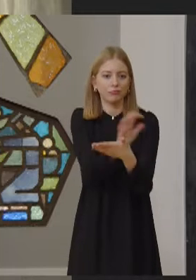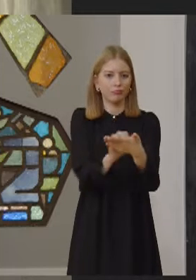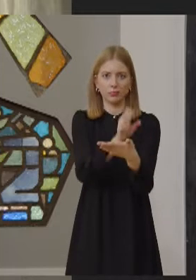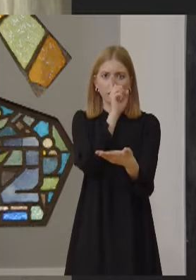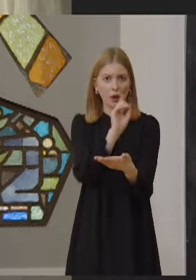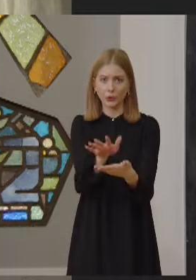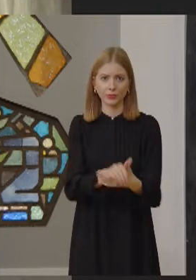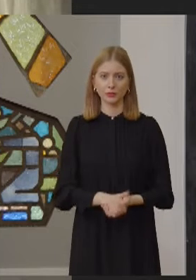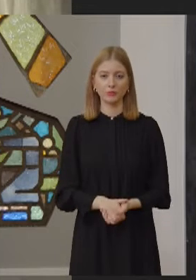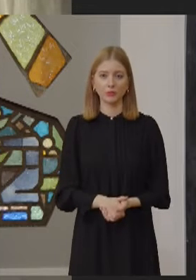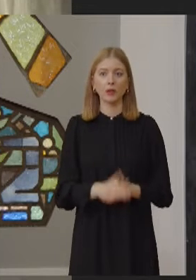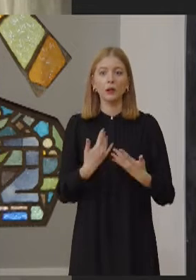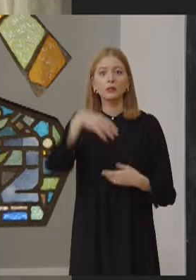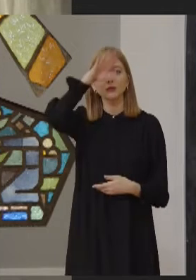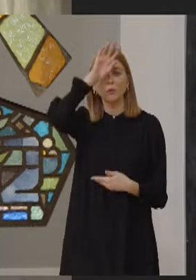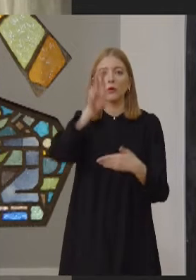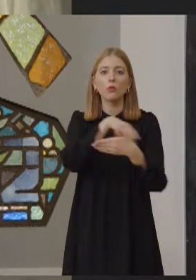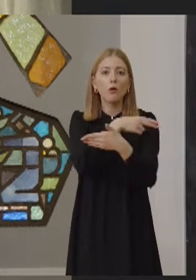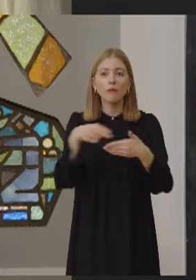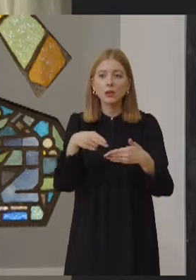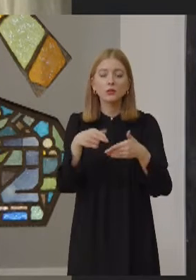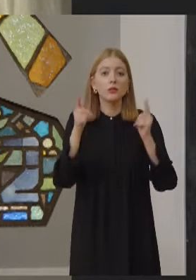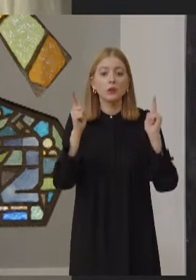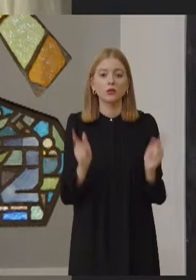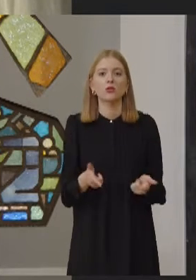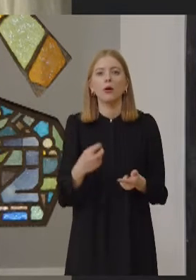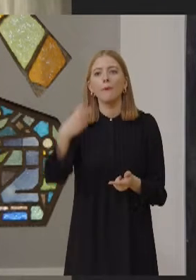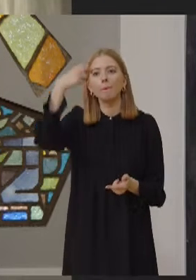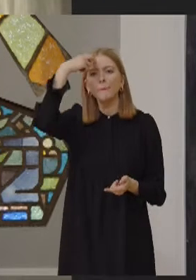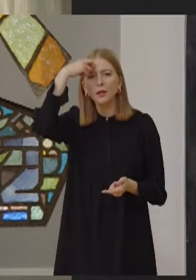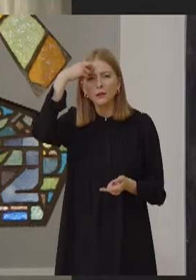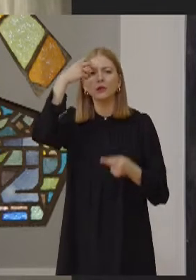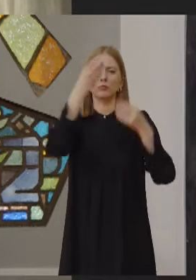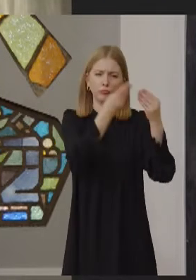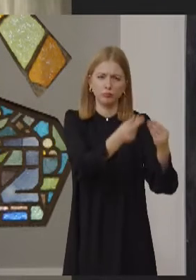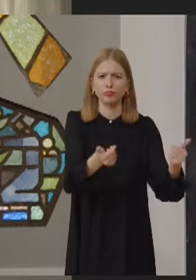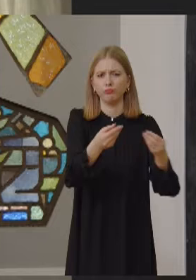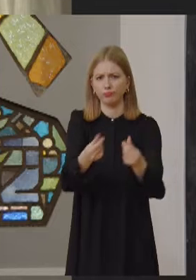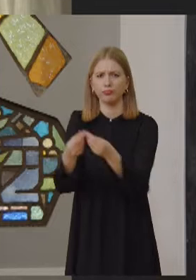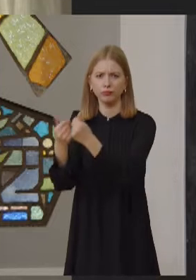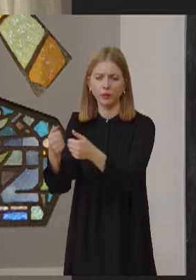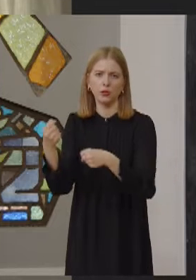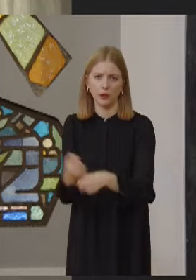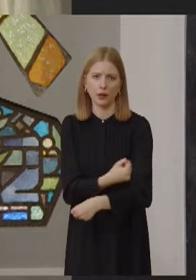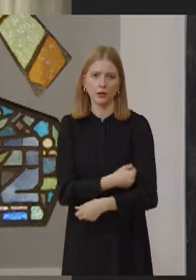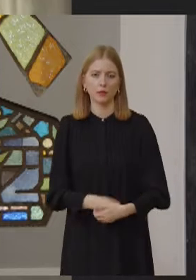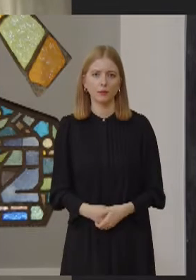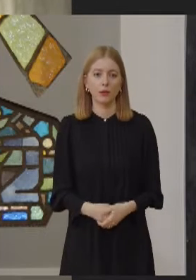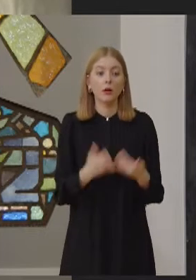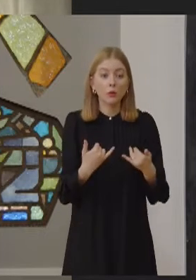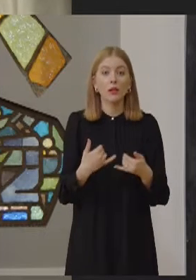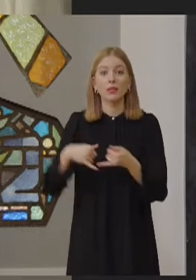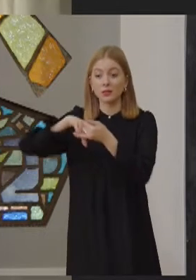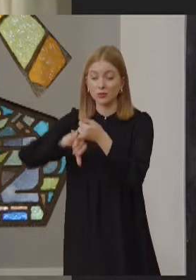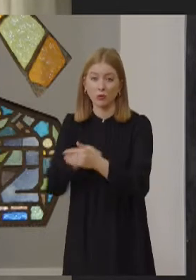to eliminate the differences between women and men. The convention is aimed at